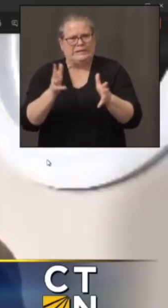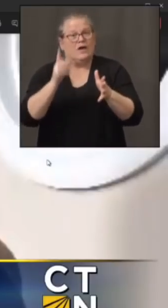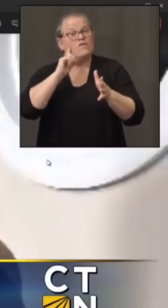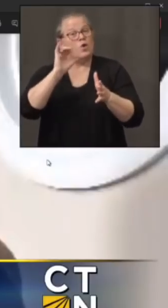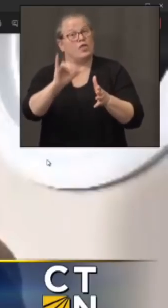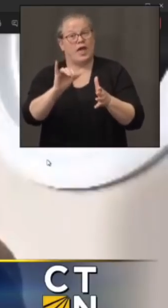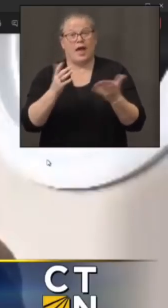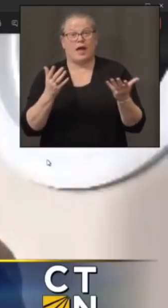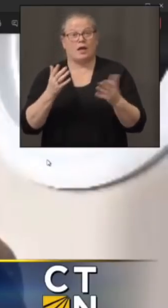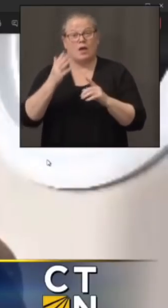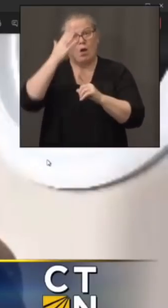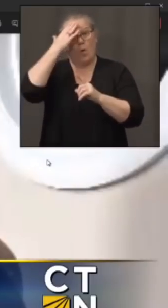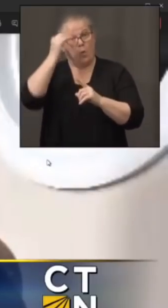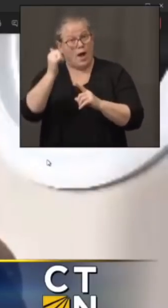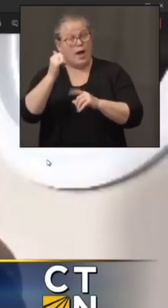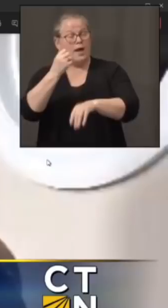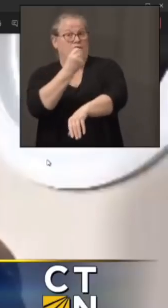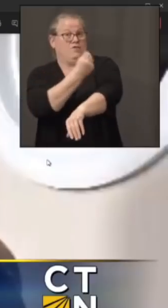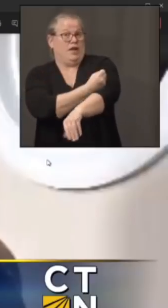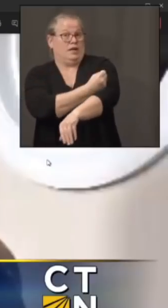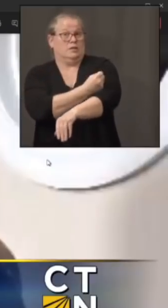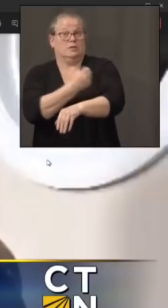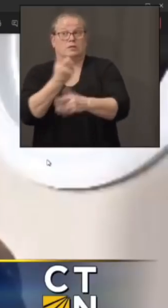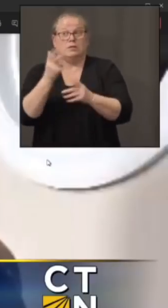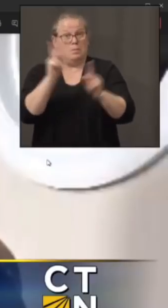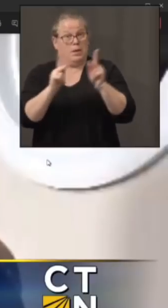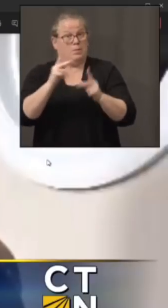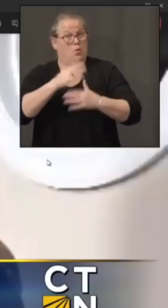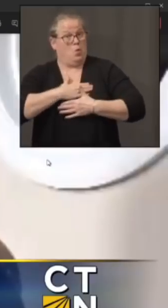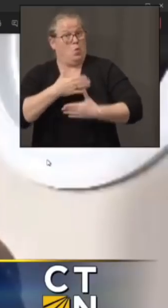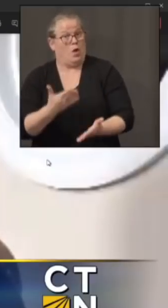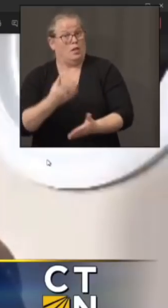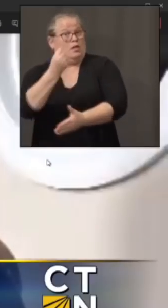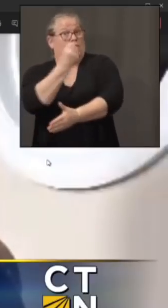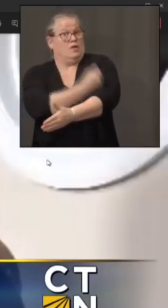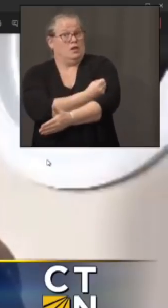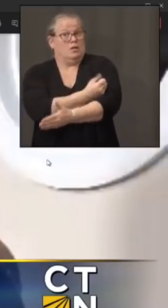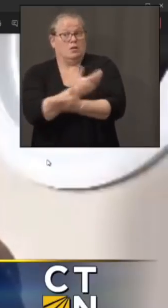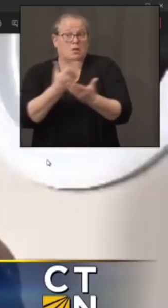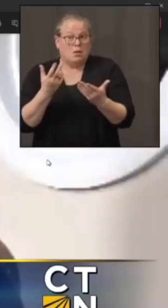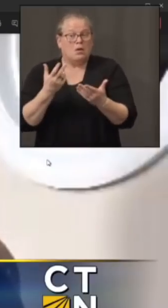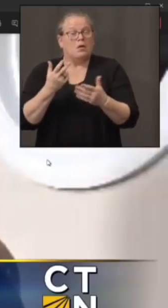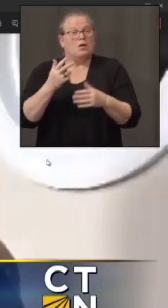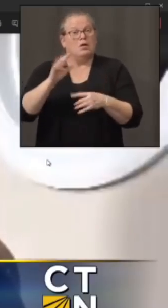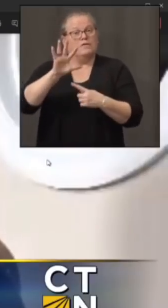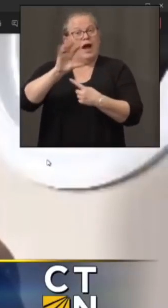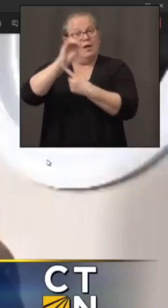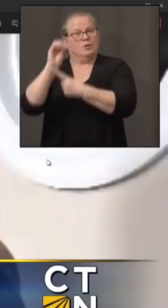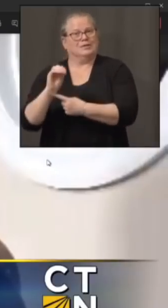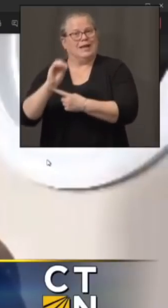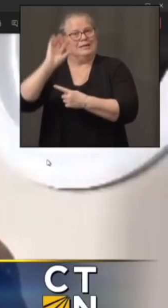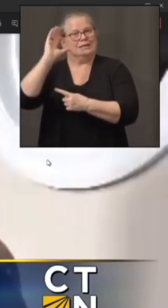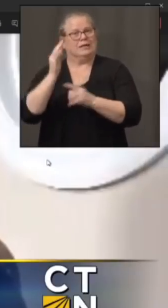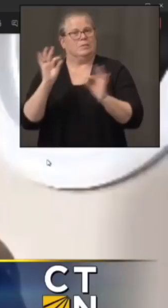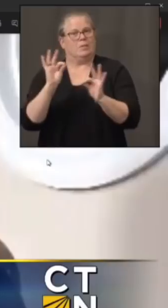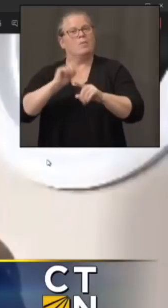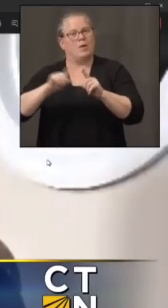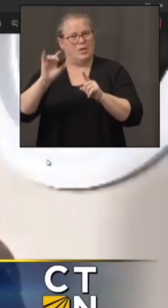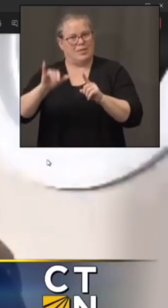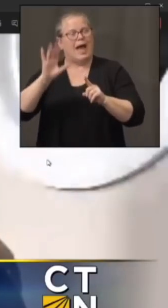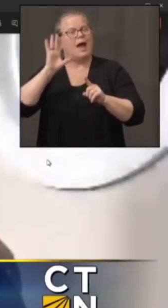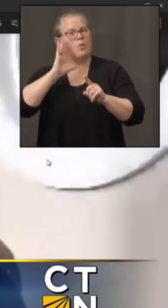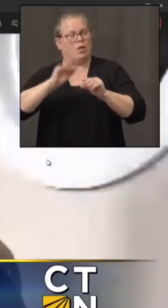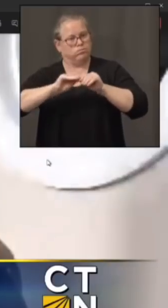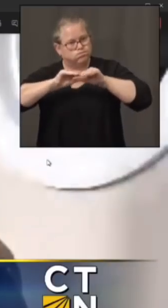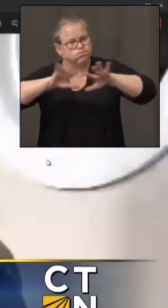can get, for example, vaccination rates up, 5%, it doesn't sound like a lot, but that has a profound impact on the rate of transfer